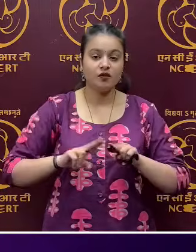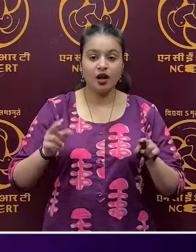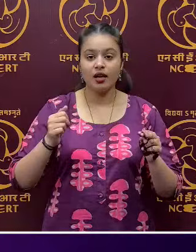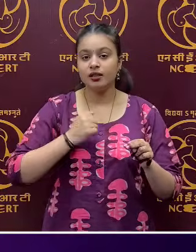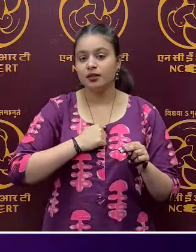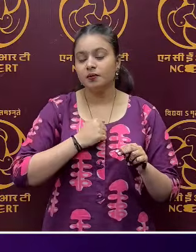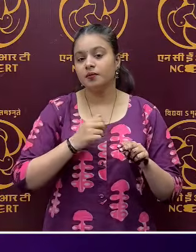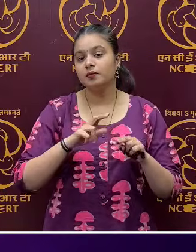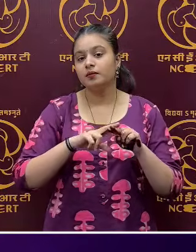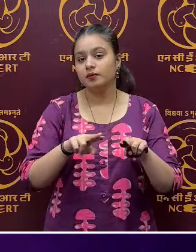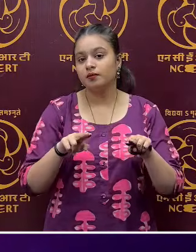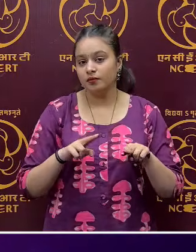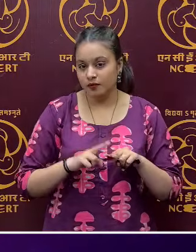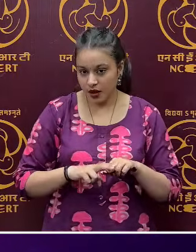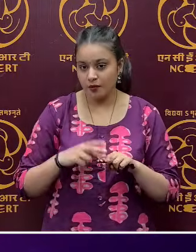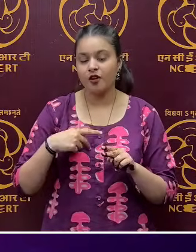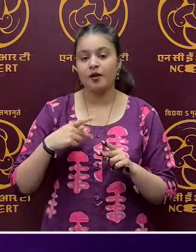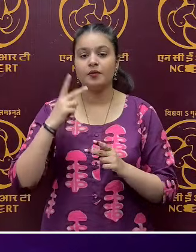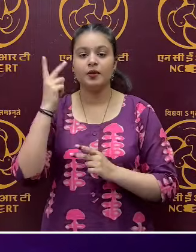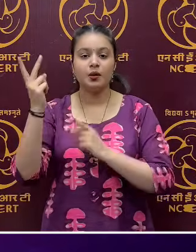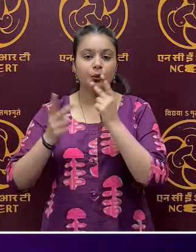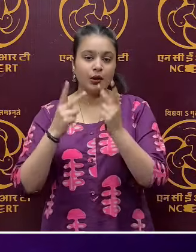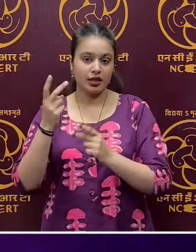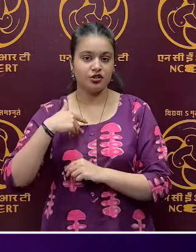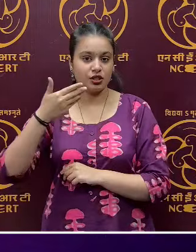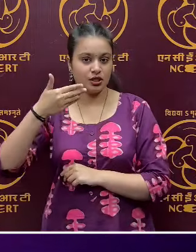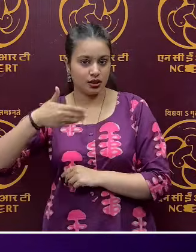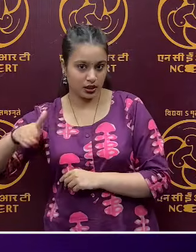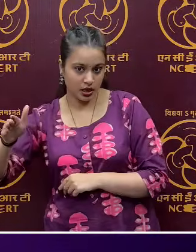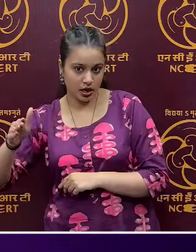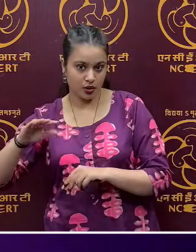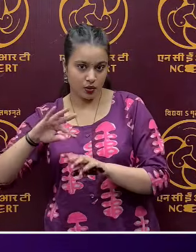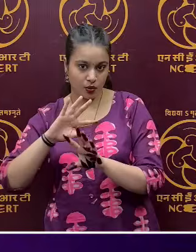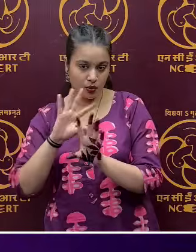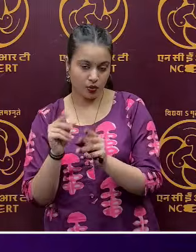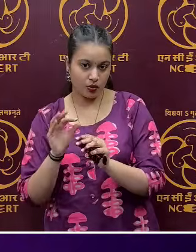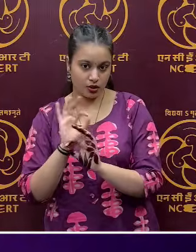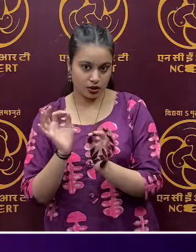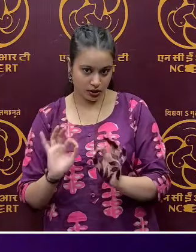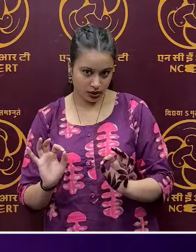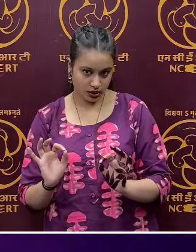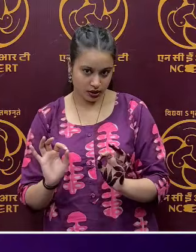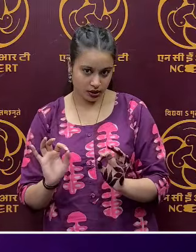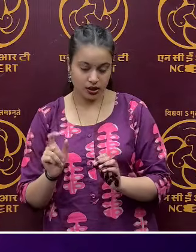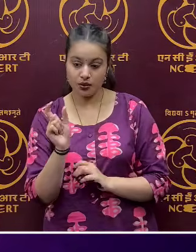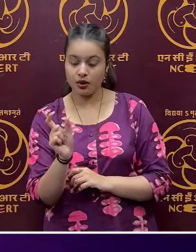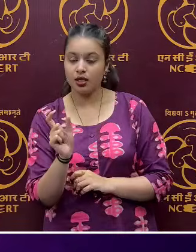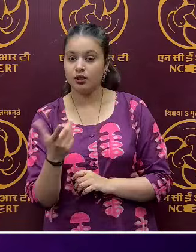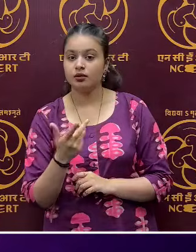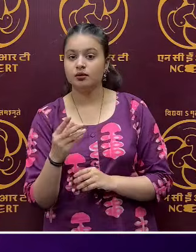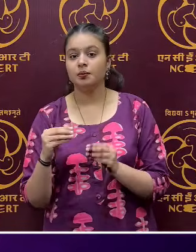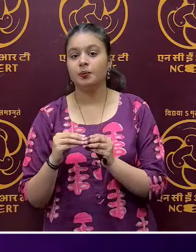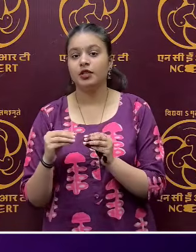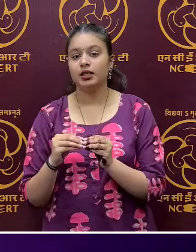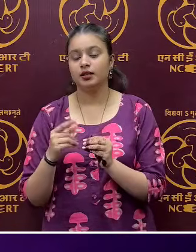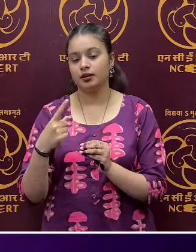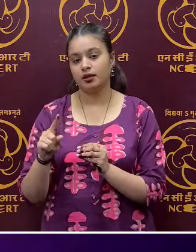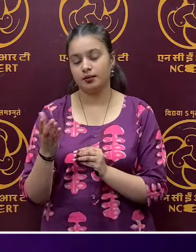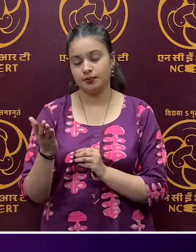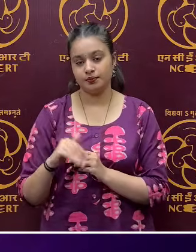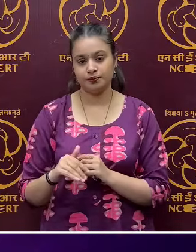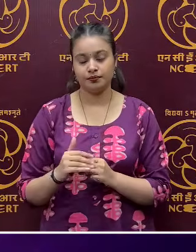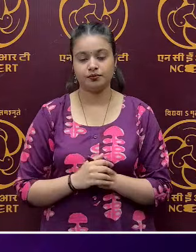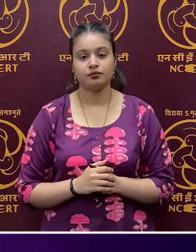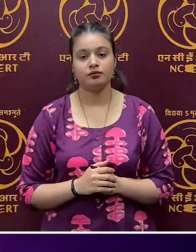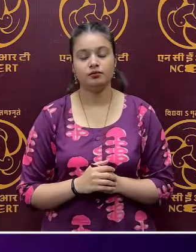already to go to vacation, already to go to the vacation, already to go. Already, B1. B. So there